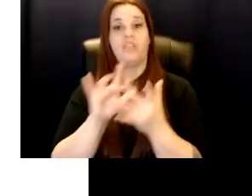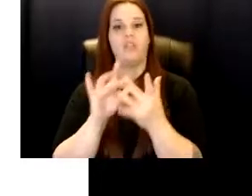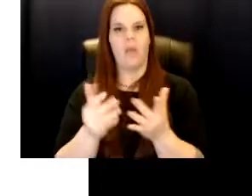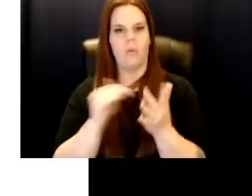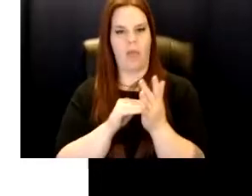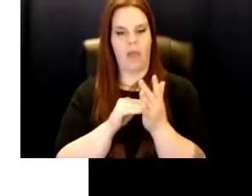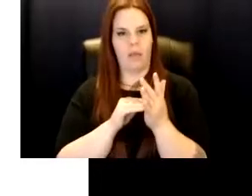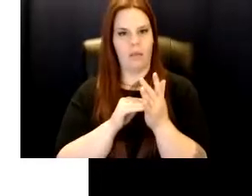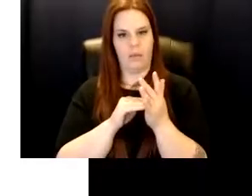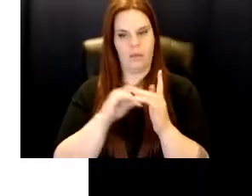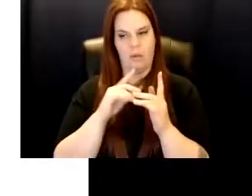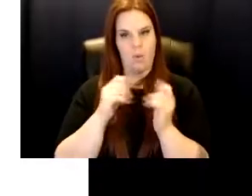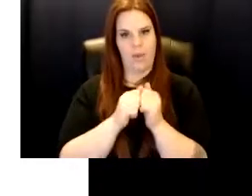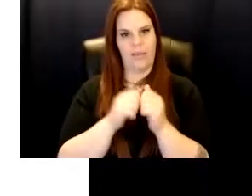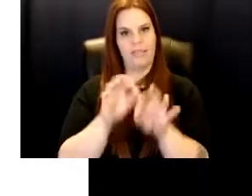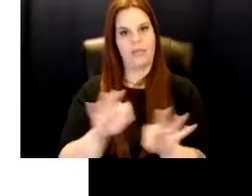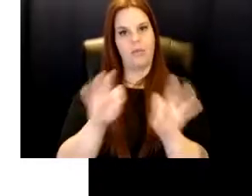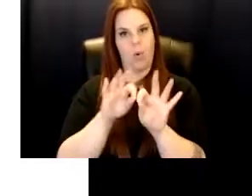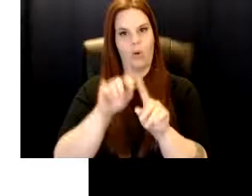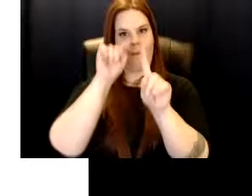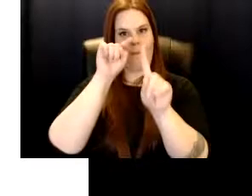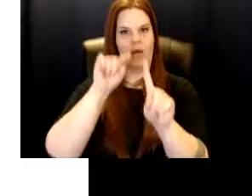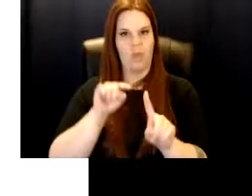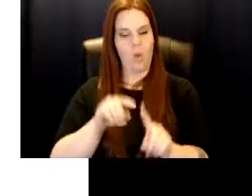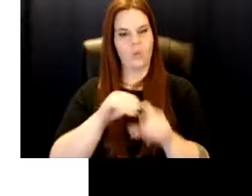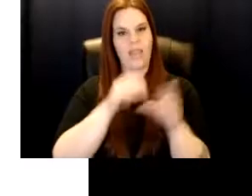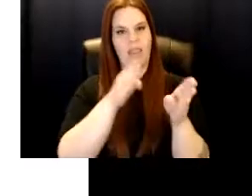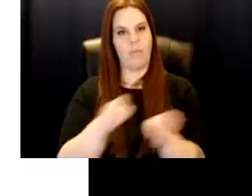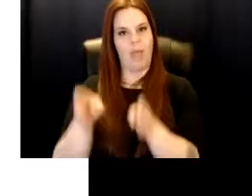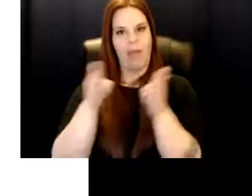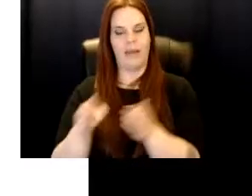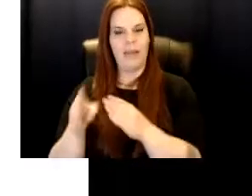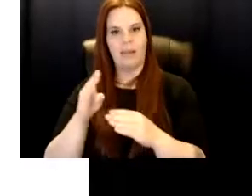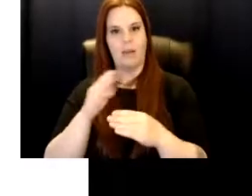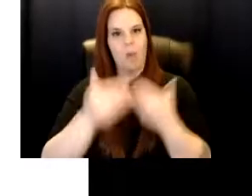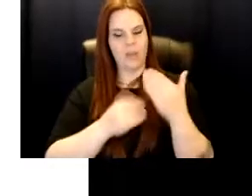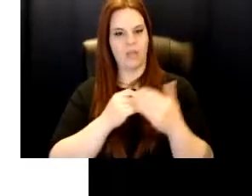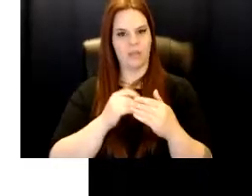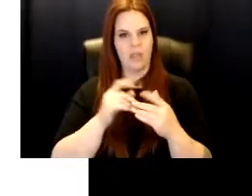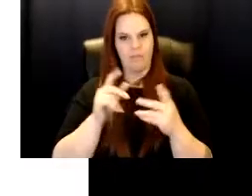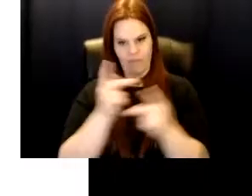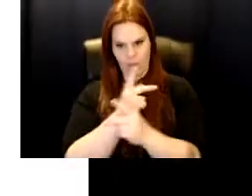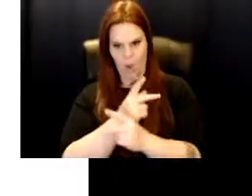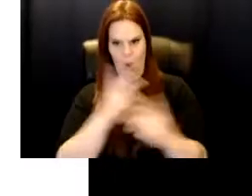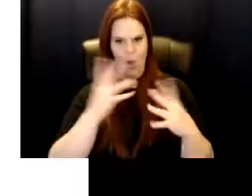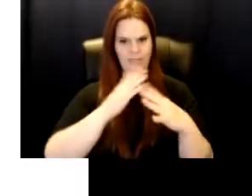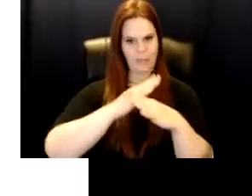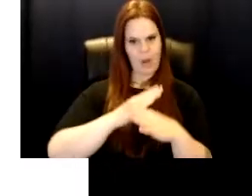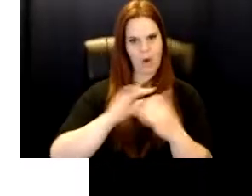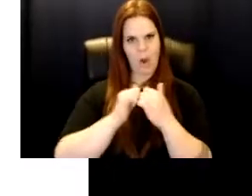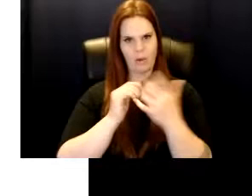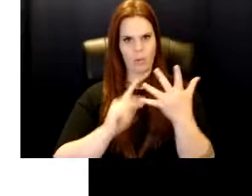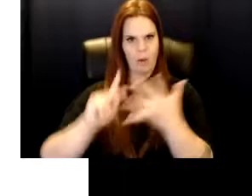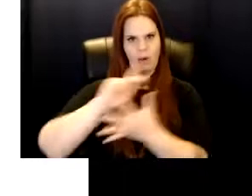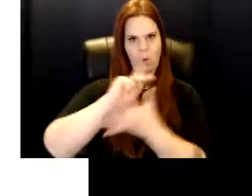these important milestones in the planning process of identifying barriers or prioritizing barriers. But this is a tricky and